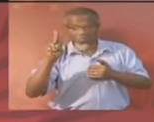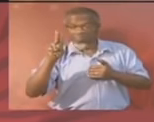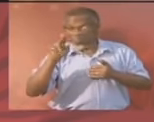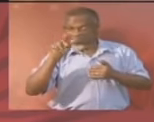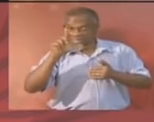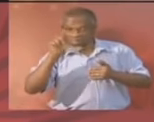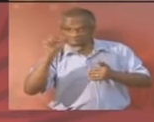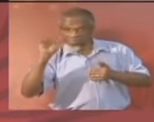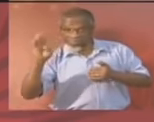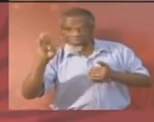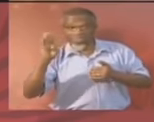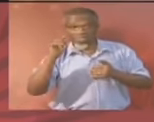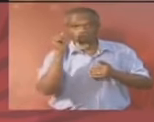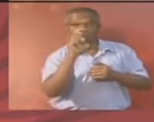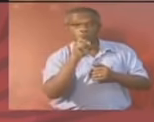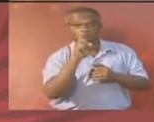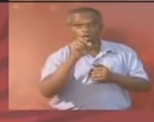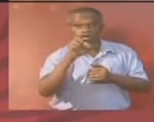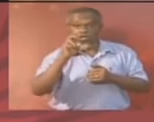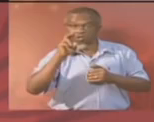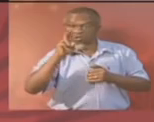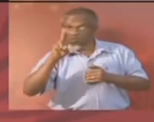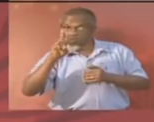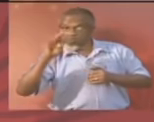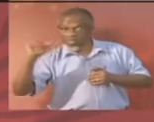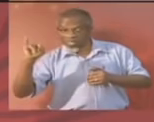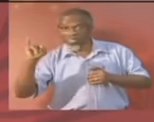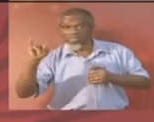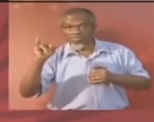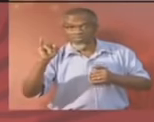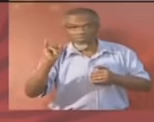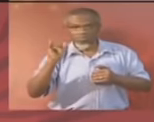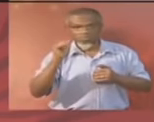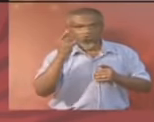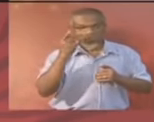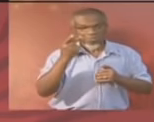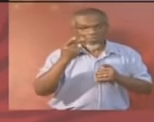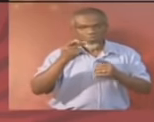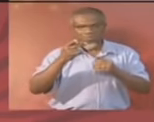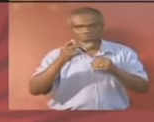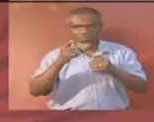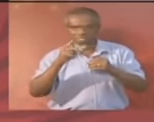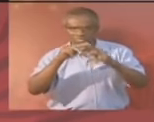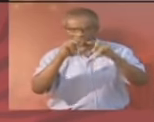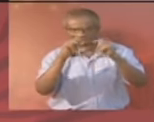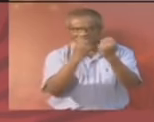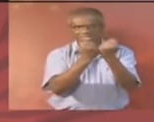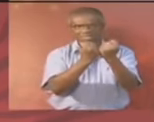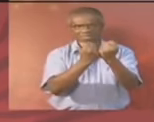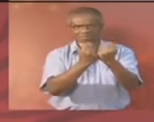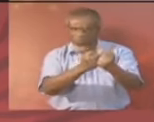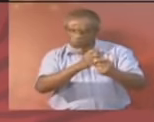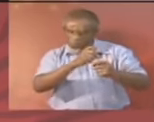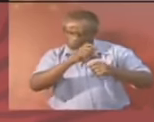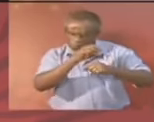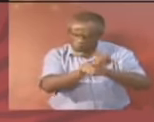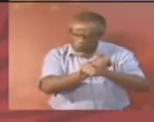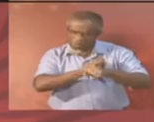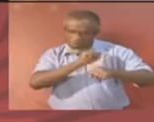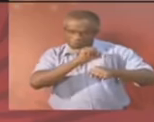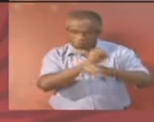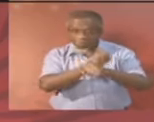of the work that they've been doing, Dr. Nikita Sahadeo and Mr. Vernie Ramkisoon have been hard at work using a technique called